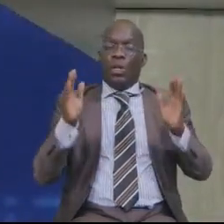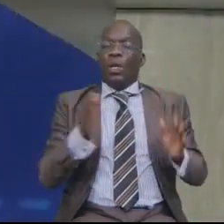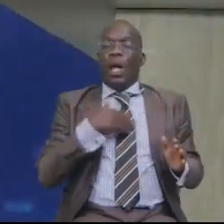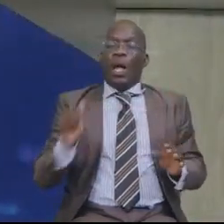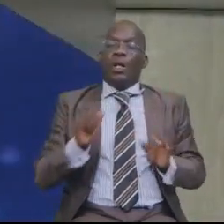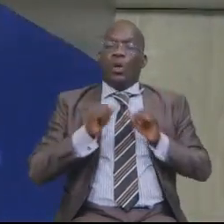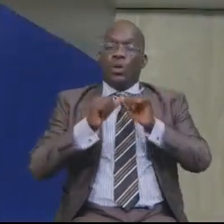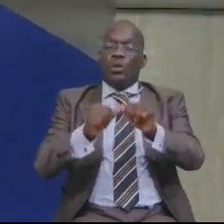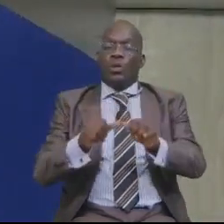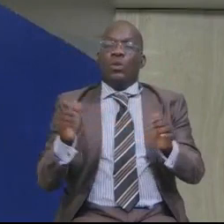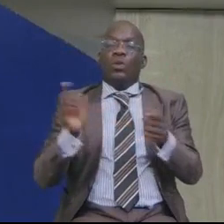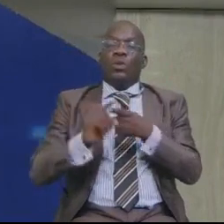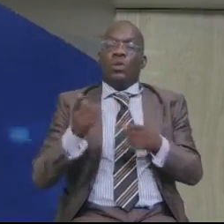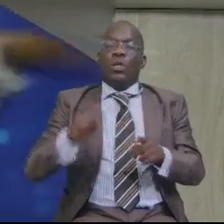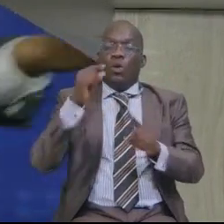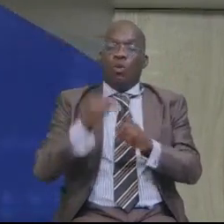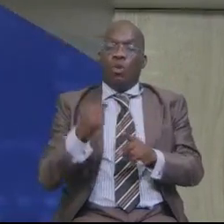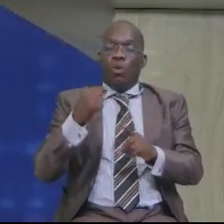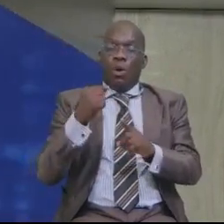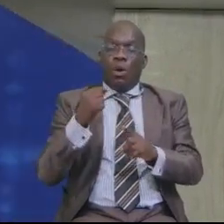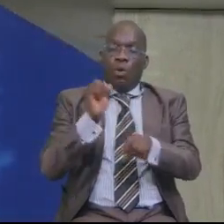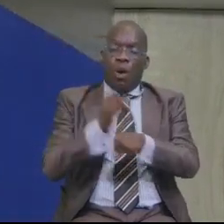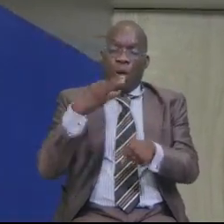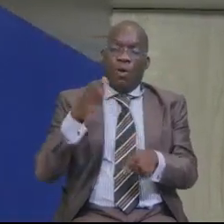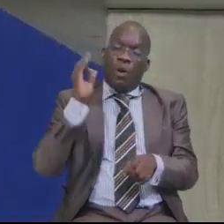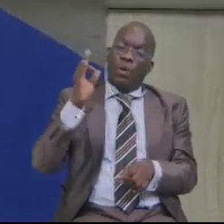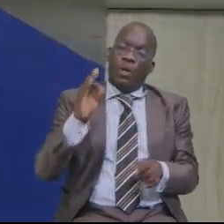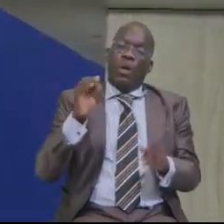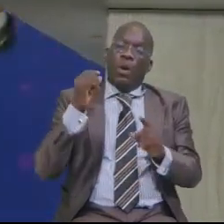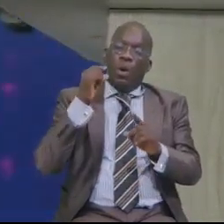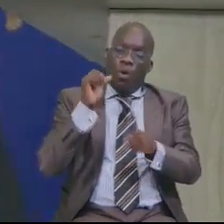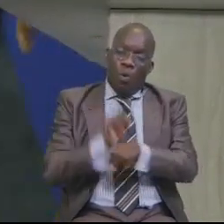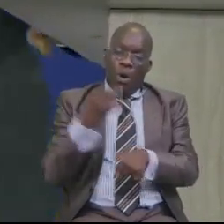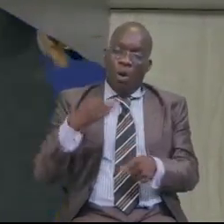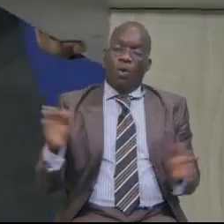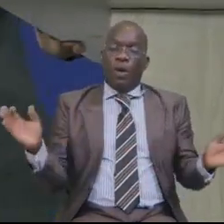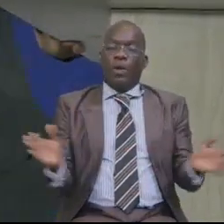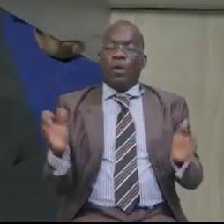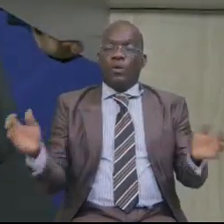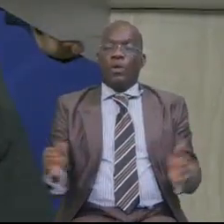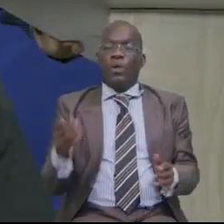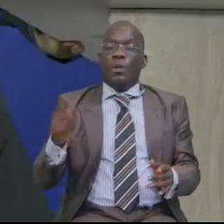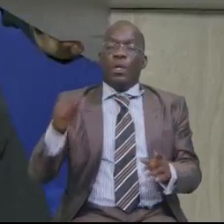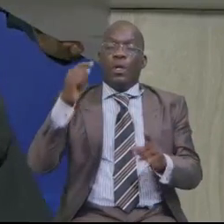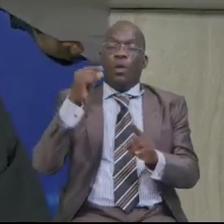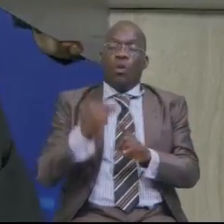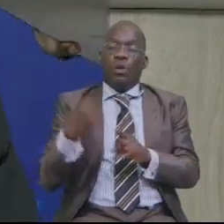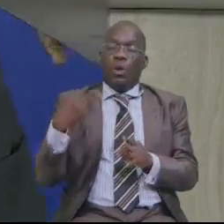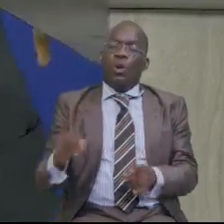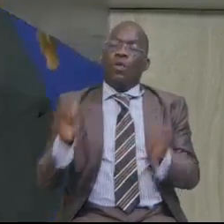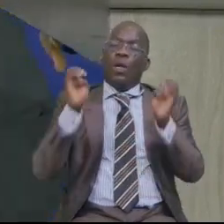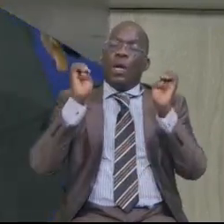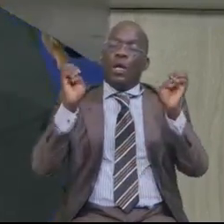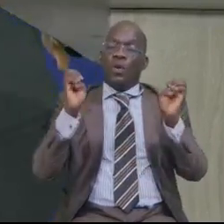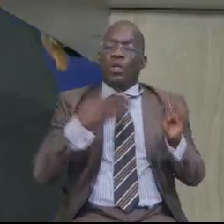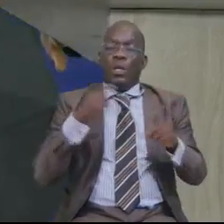of evangelization, the work of edification, and the work of education and training